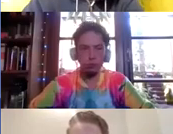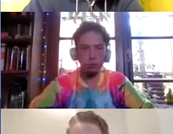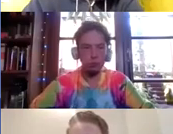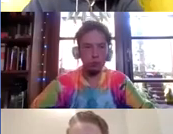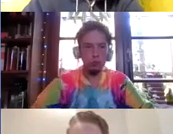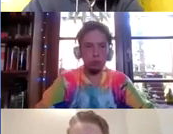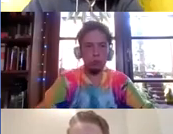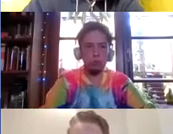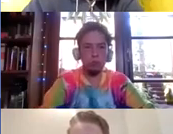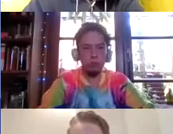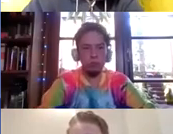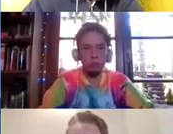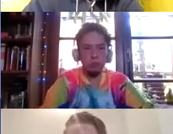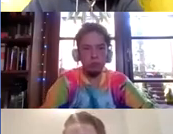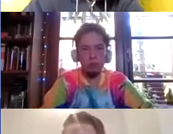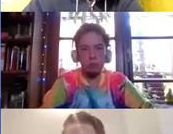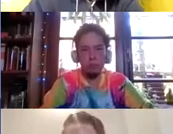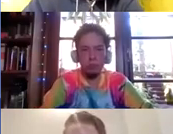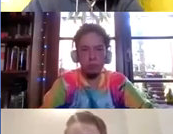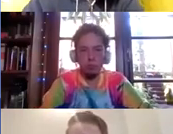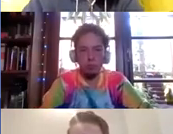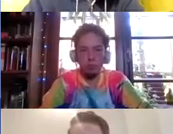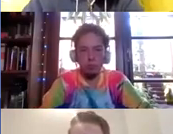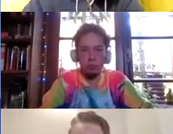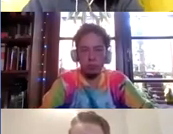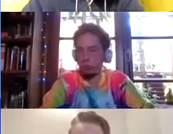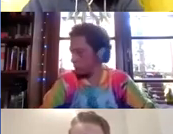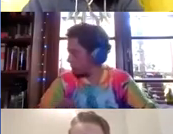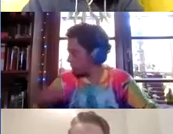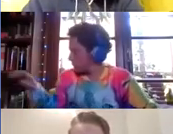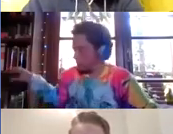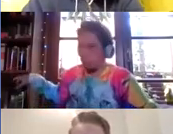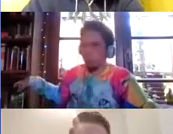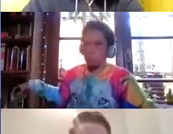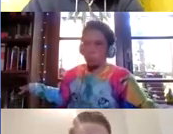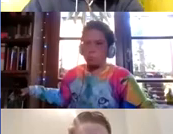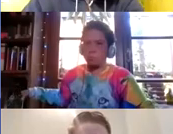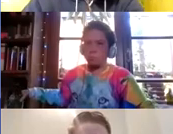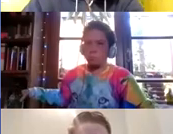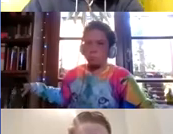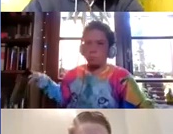Philadelphia, United States. I use he, him preferentially, I'm also fine.